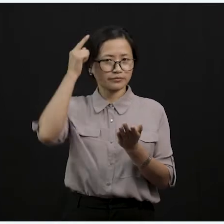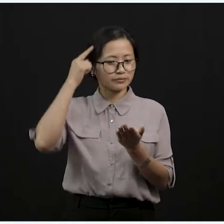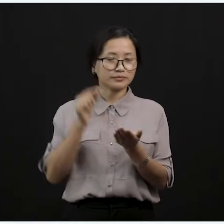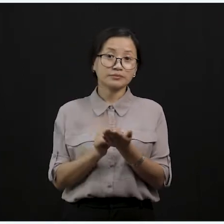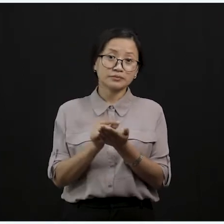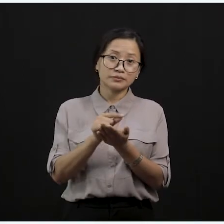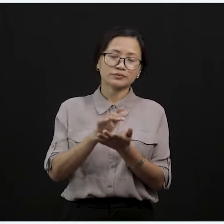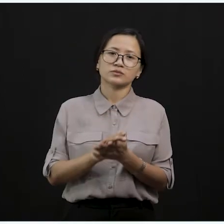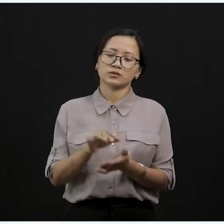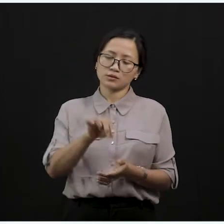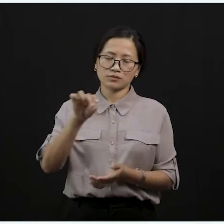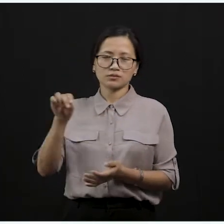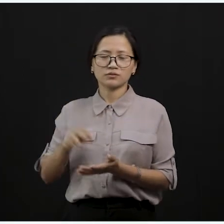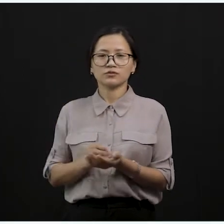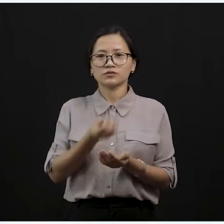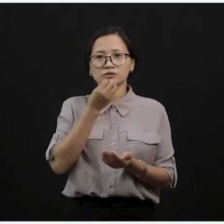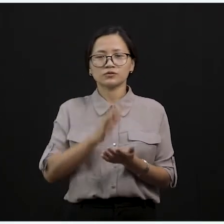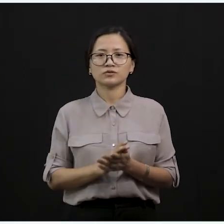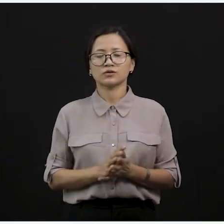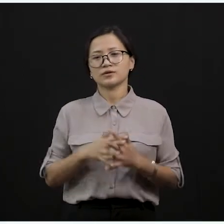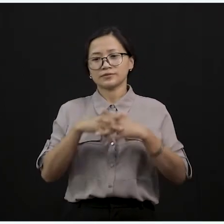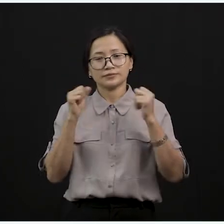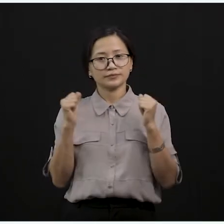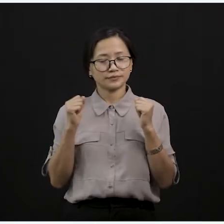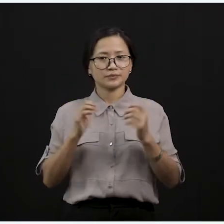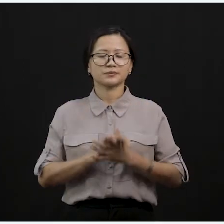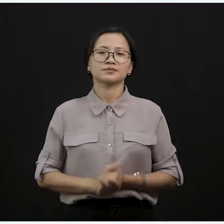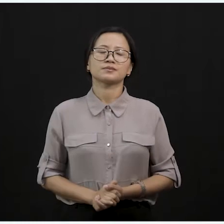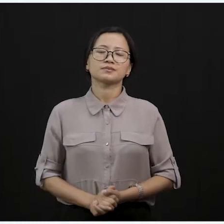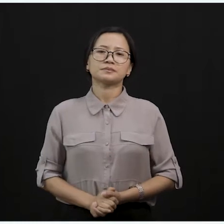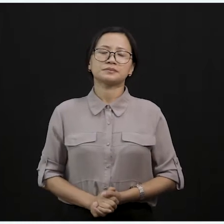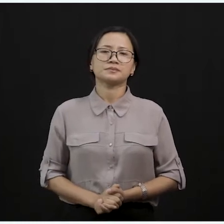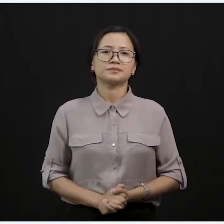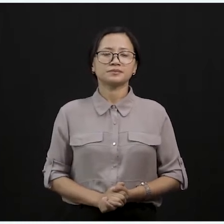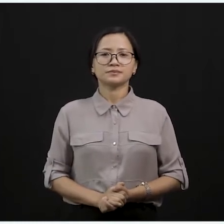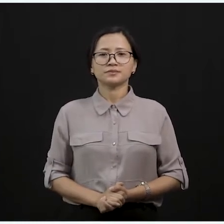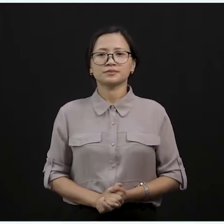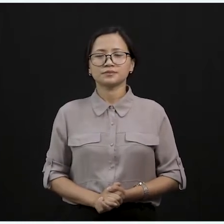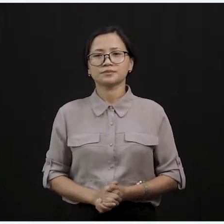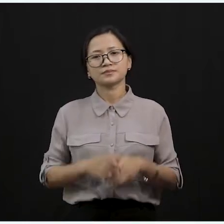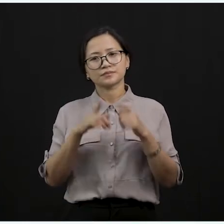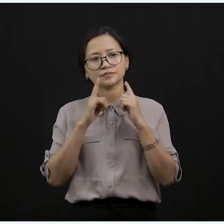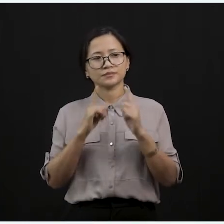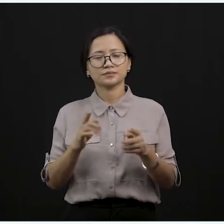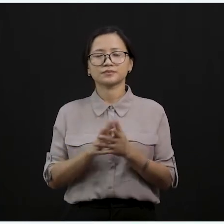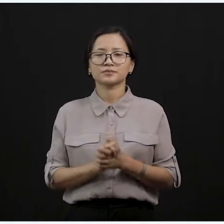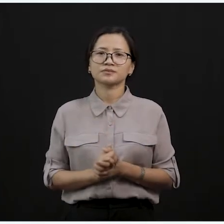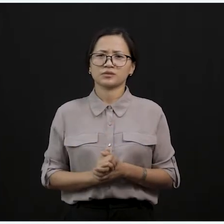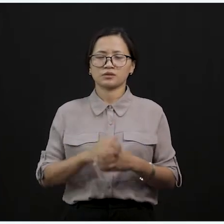collecting this food for winter. Okay? But